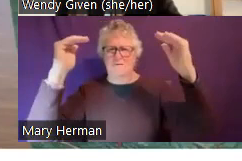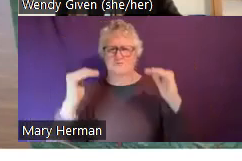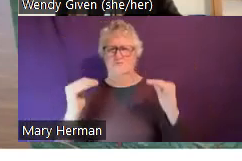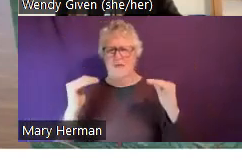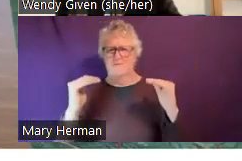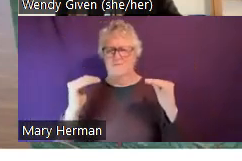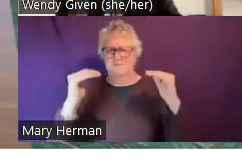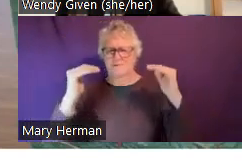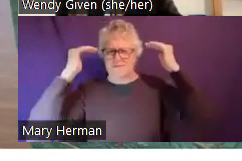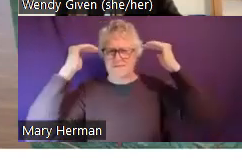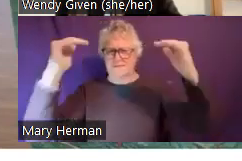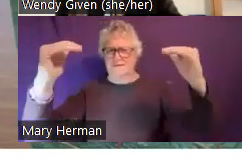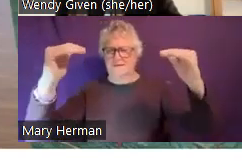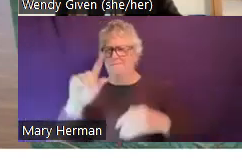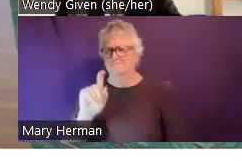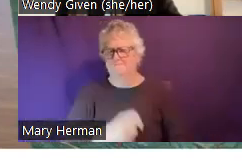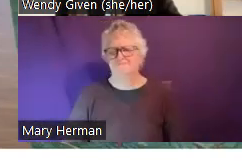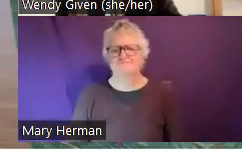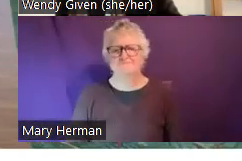Or